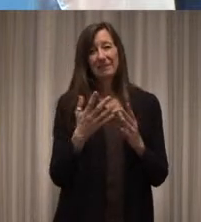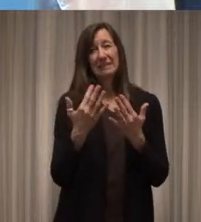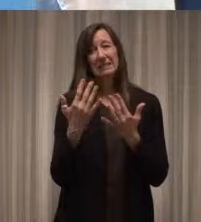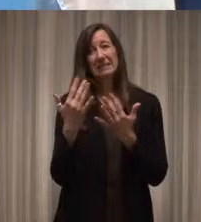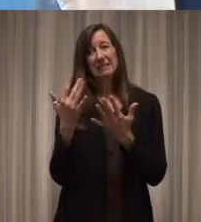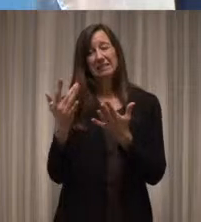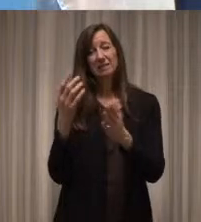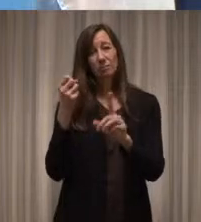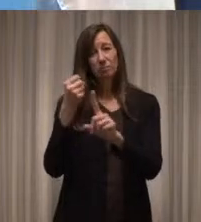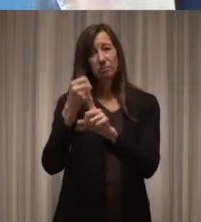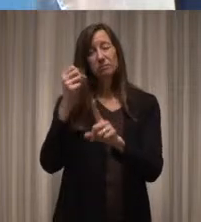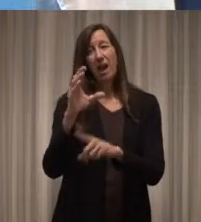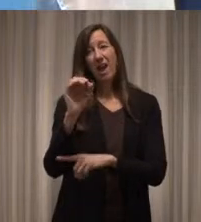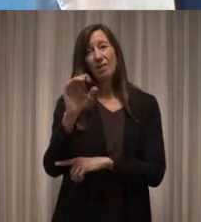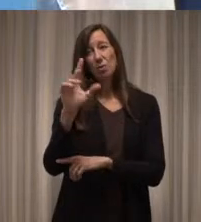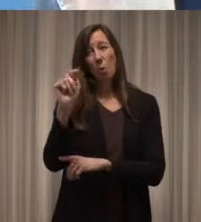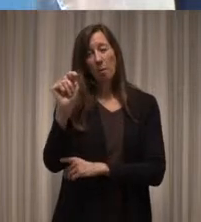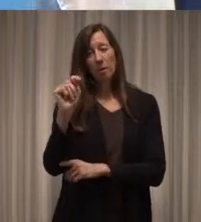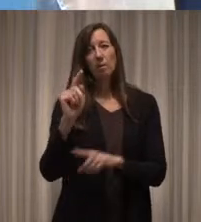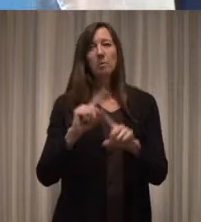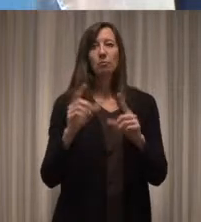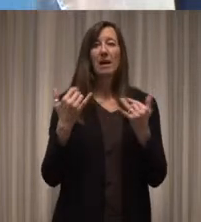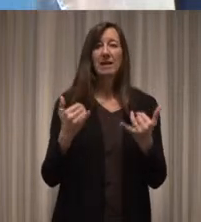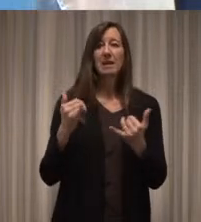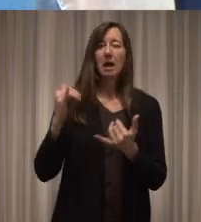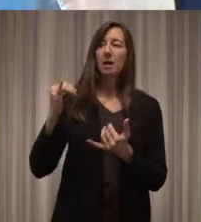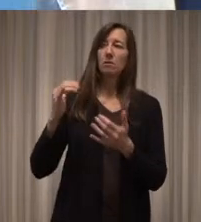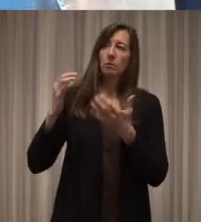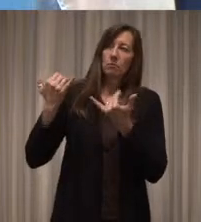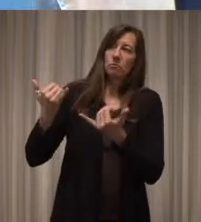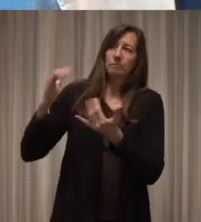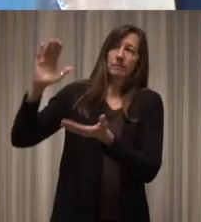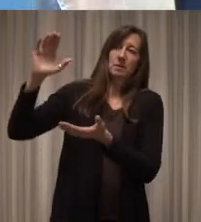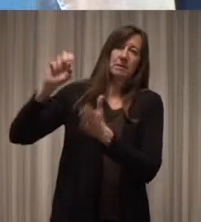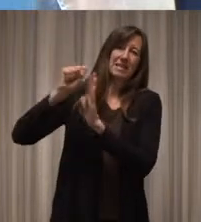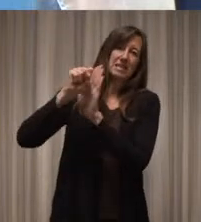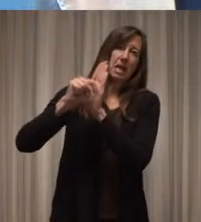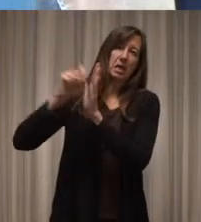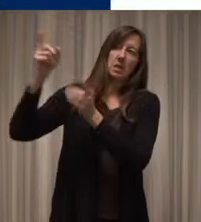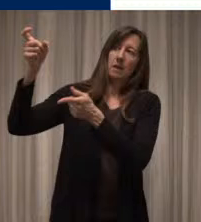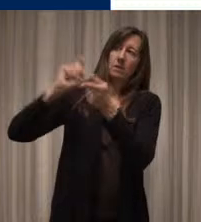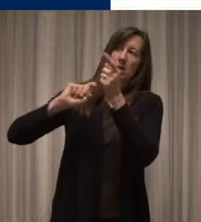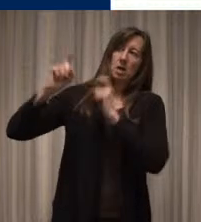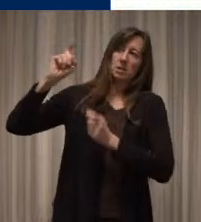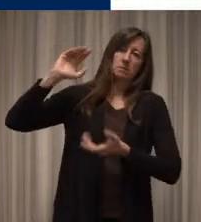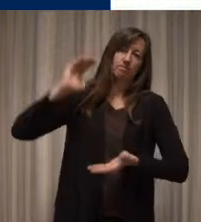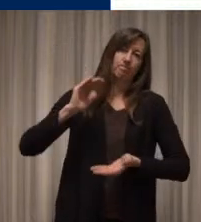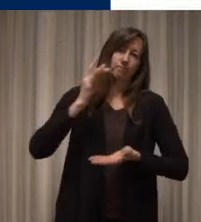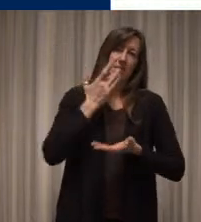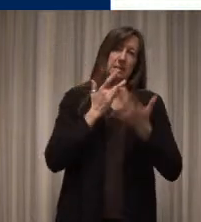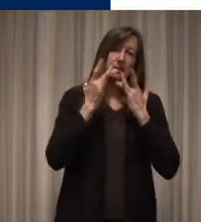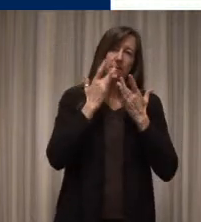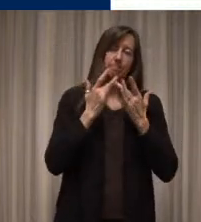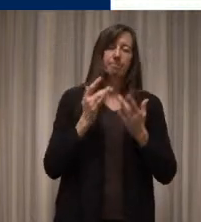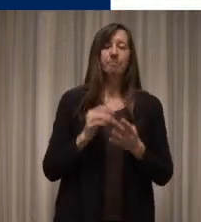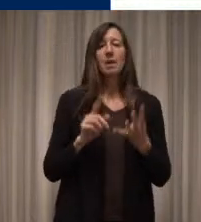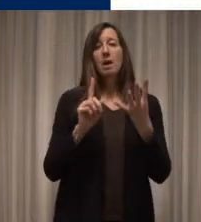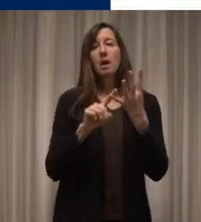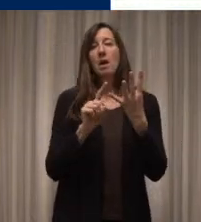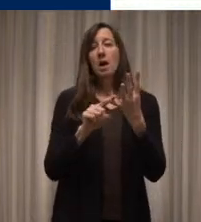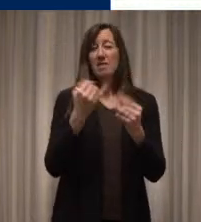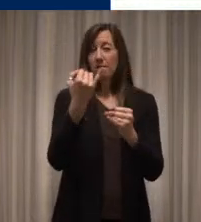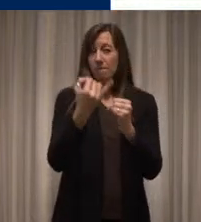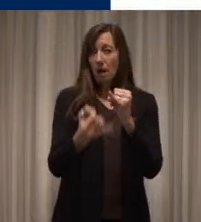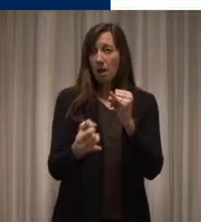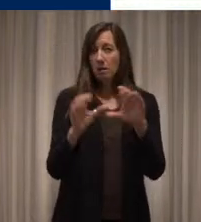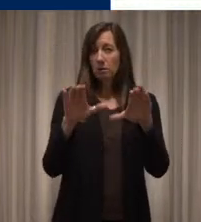expectations that at the current supply level, that's how long it would take us. And the final and fourth category is the green category. Essentially, this is every